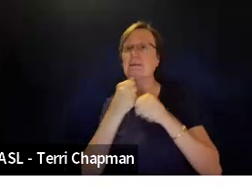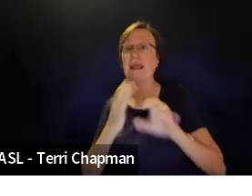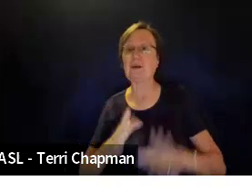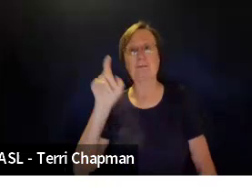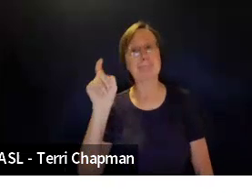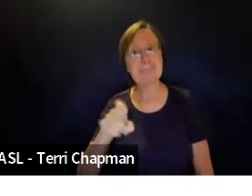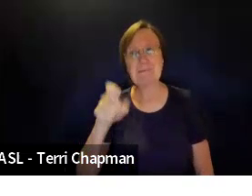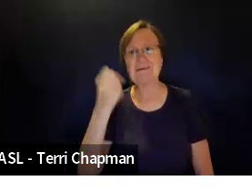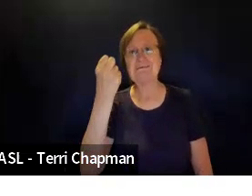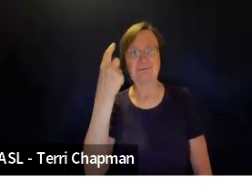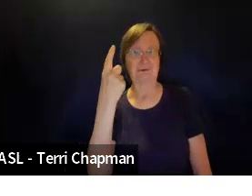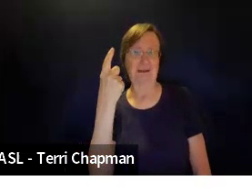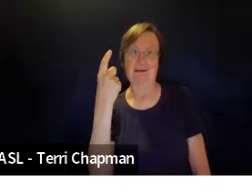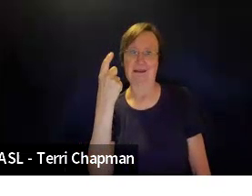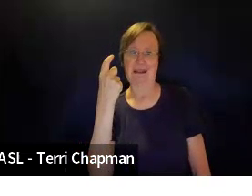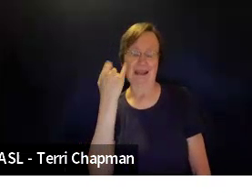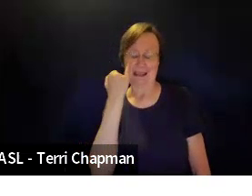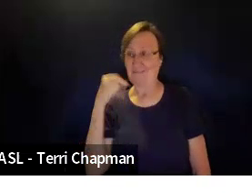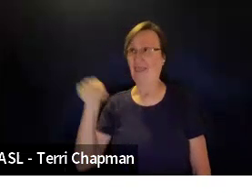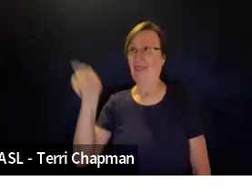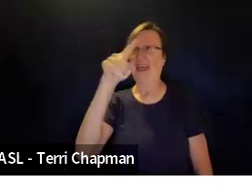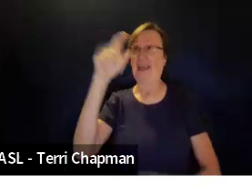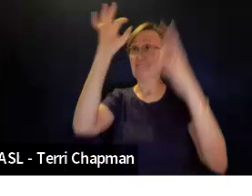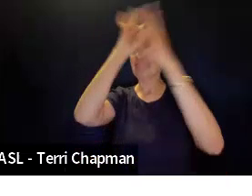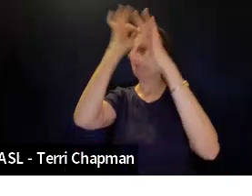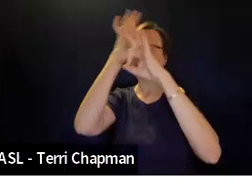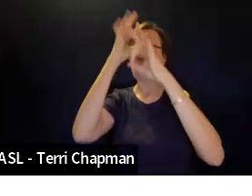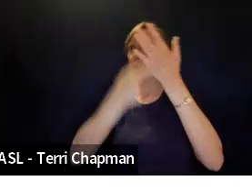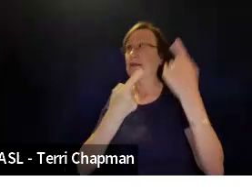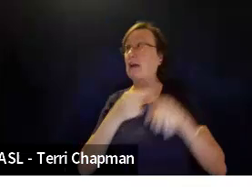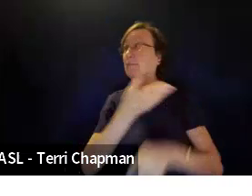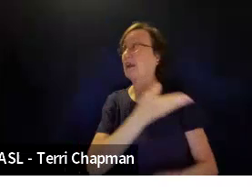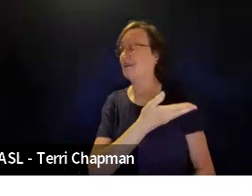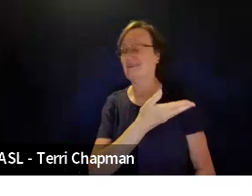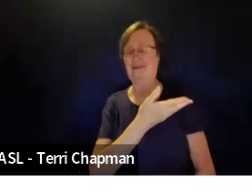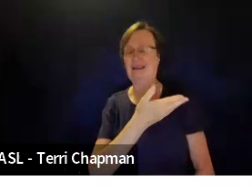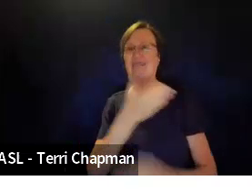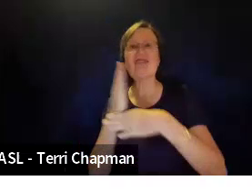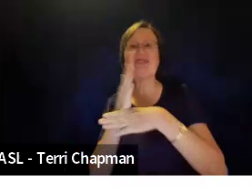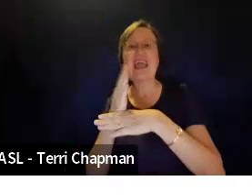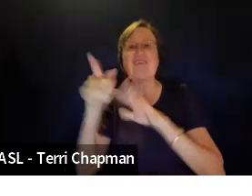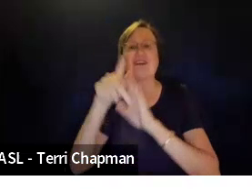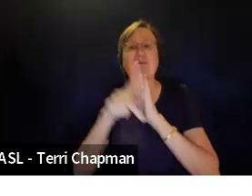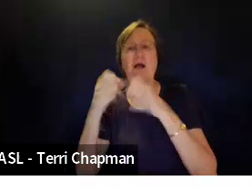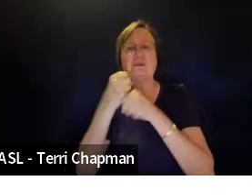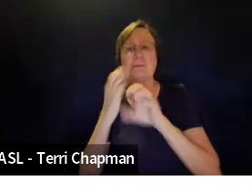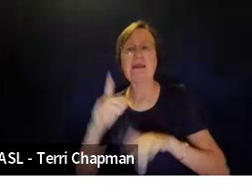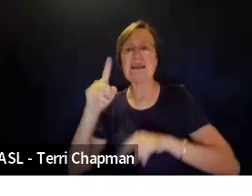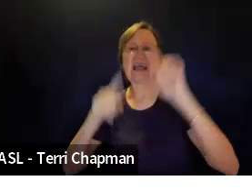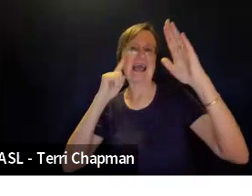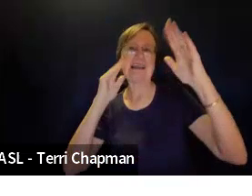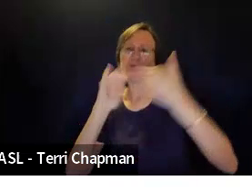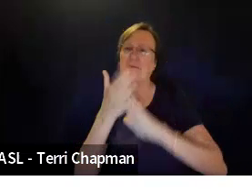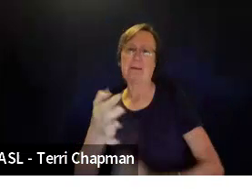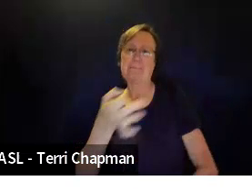don't always know what is happening, because the average policymaker cannot be expected to be an expert on